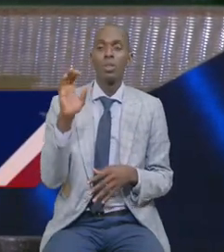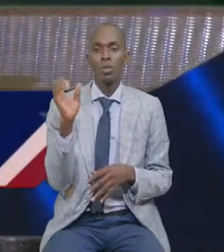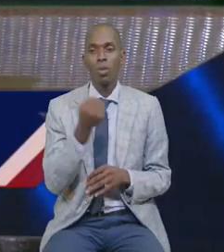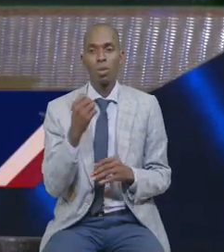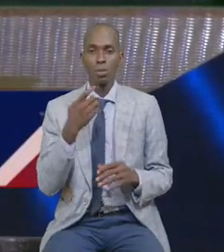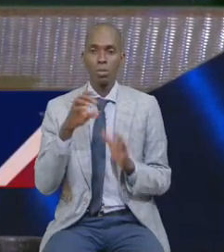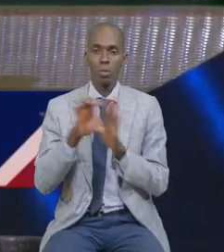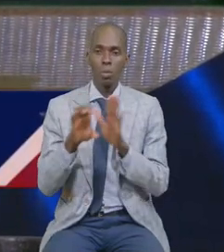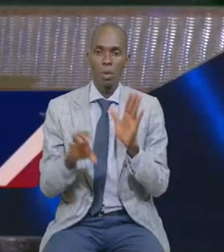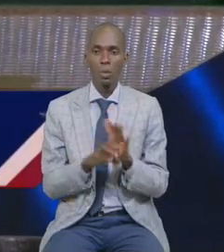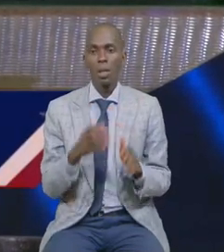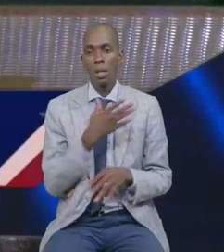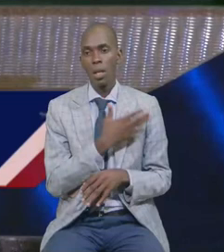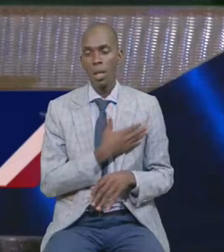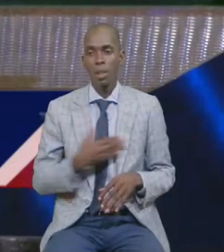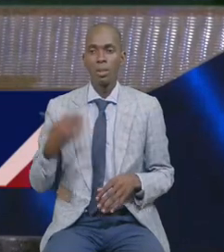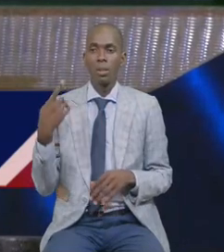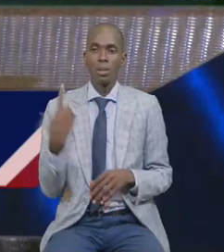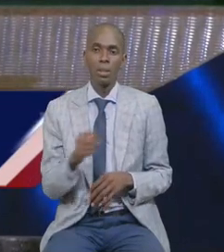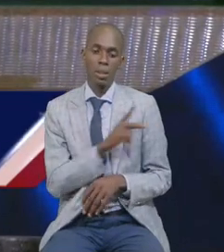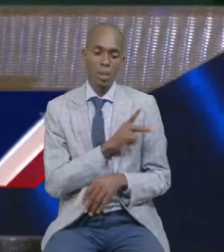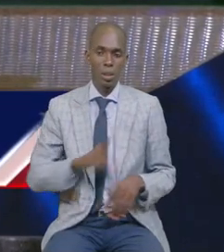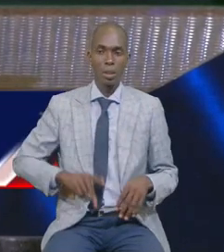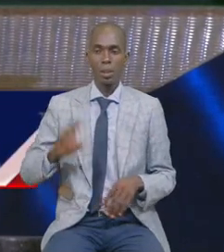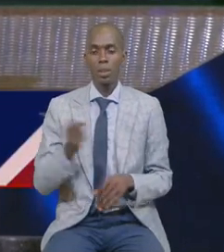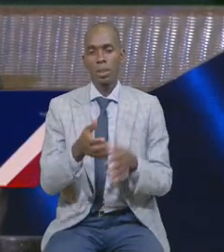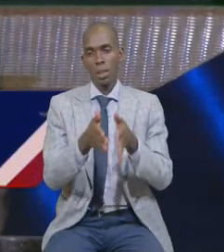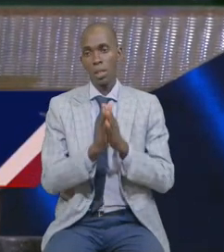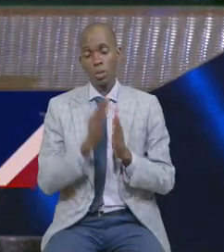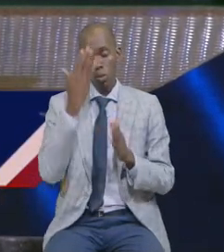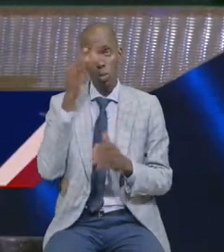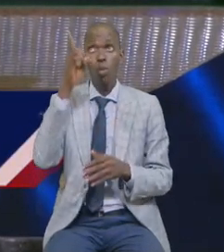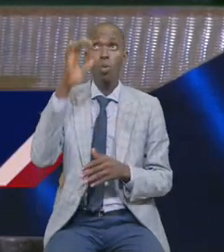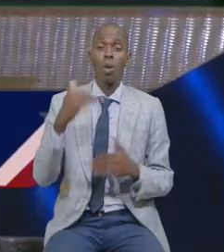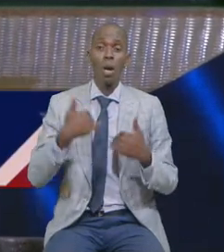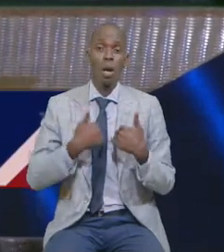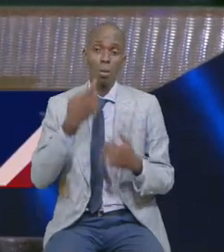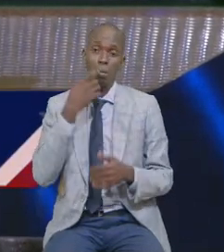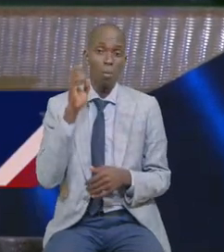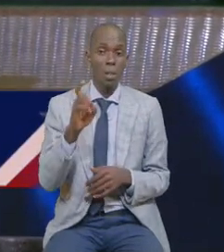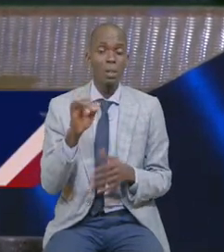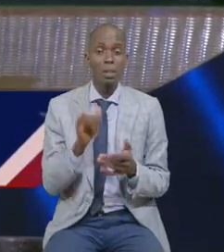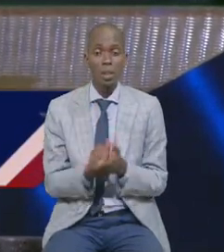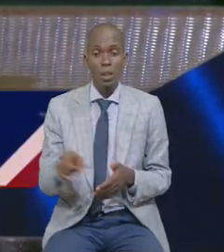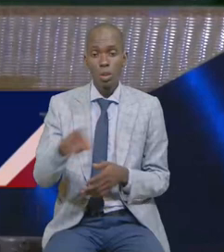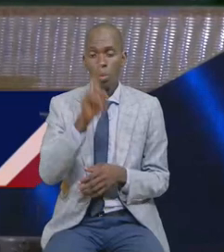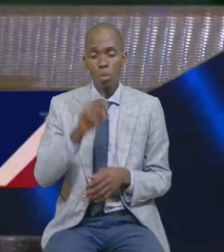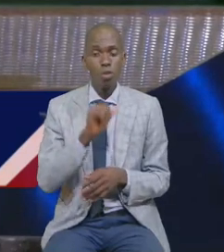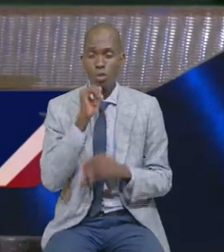and the king's demand. You know that already. God has commanded that will not worship idol.